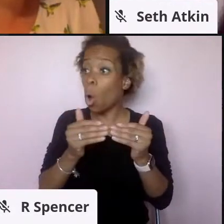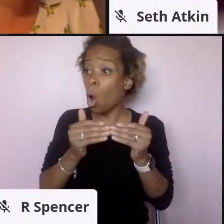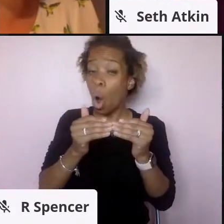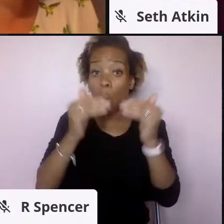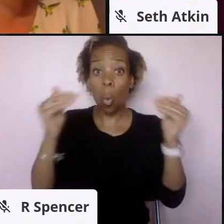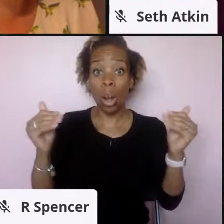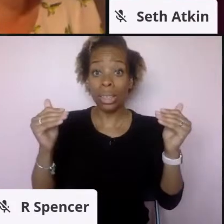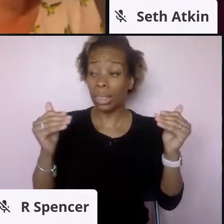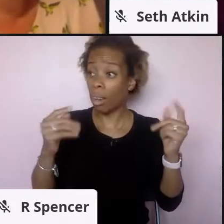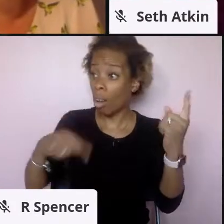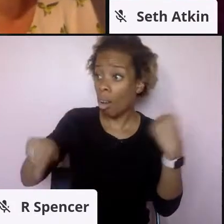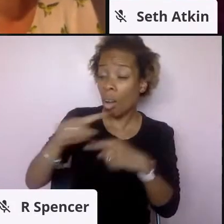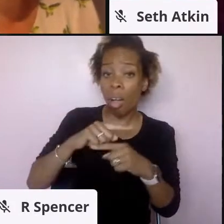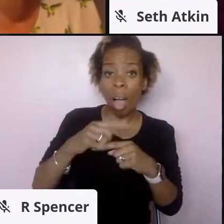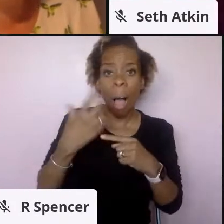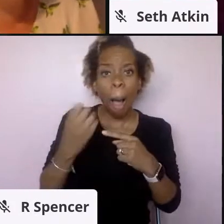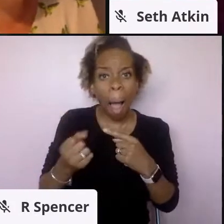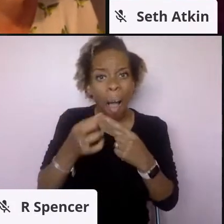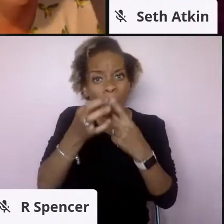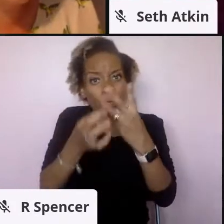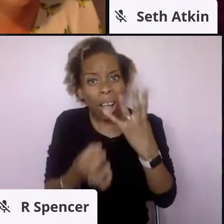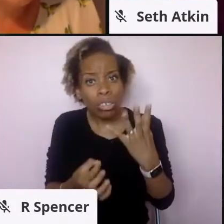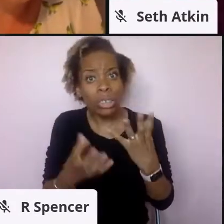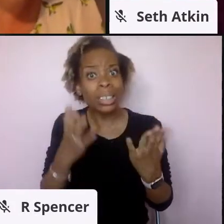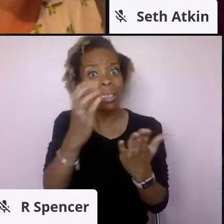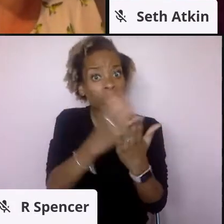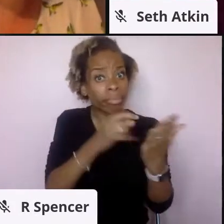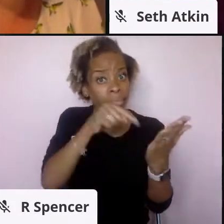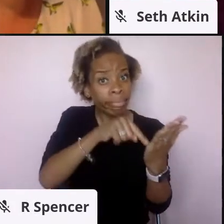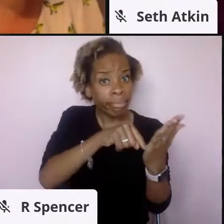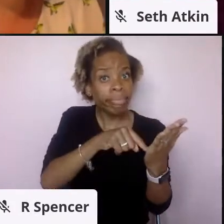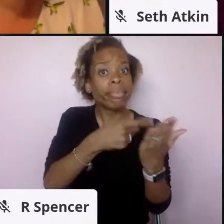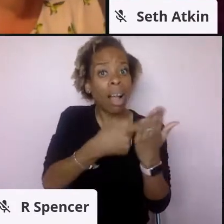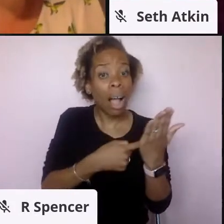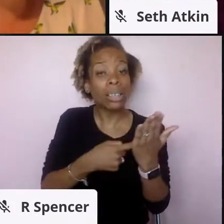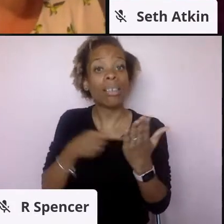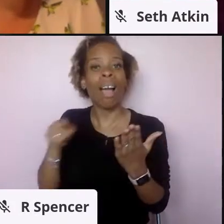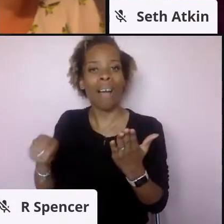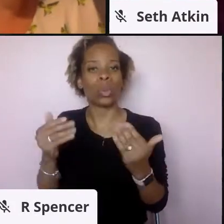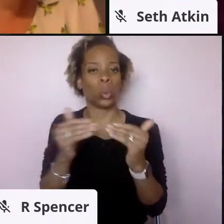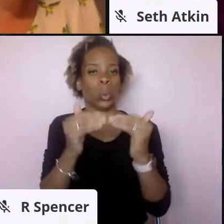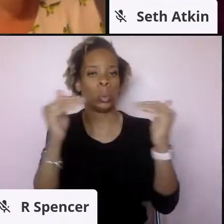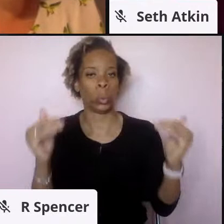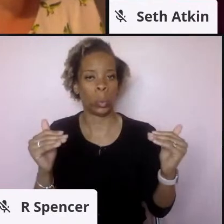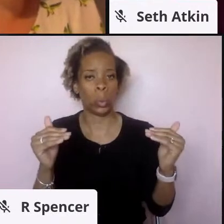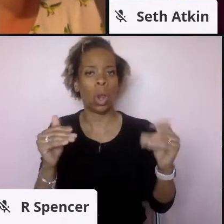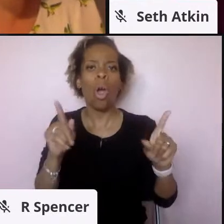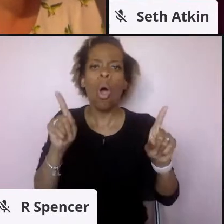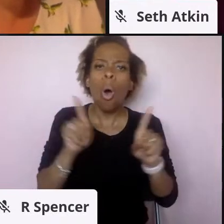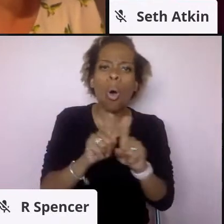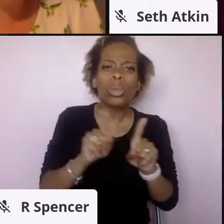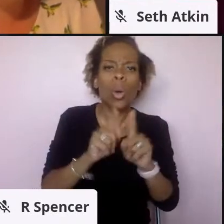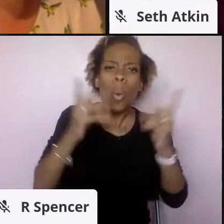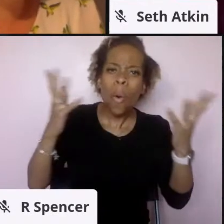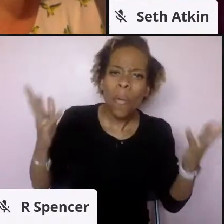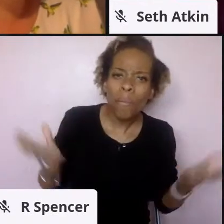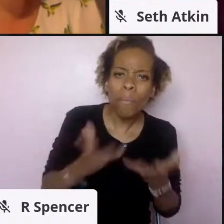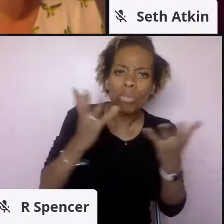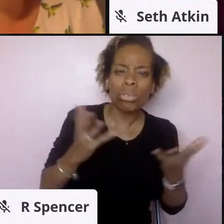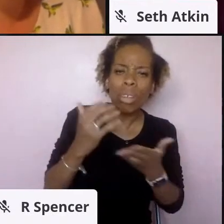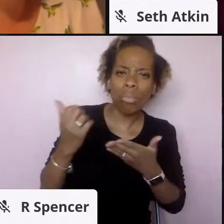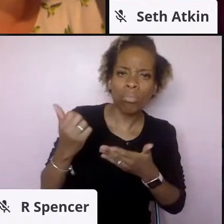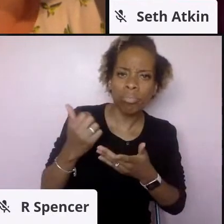between people who share protected characteristics and those who don't. And they also need to show that they are fostering good relations between people who share